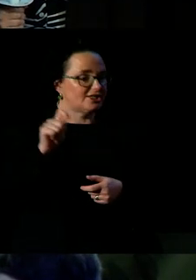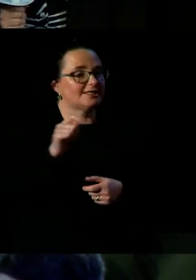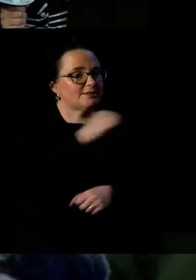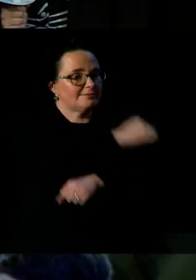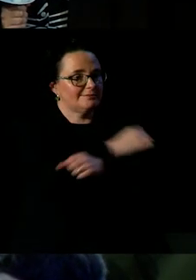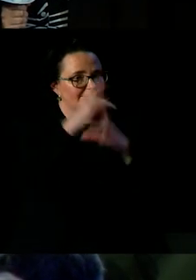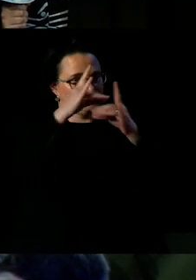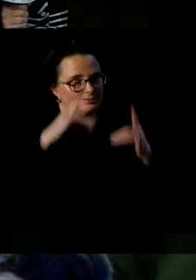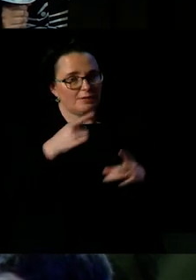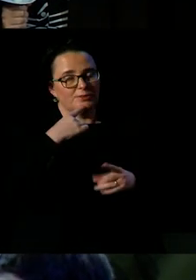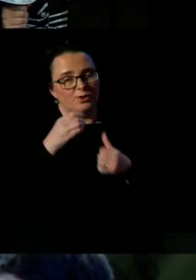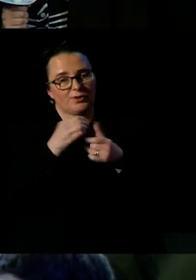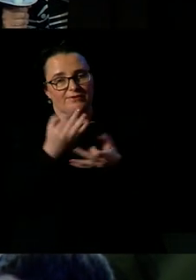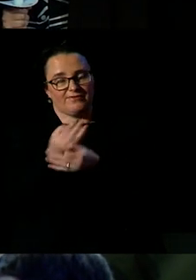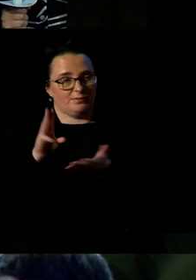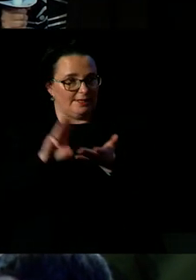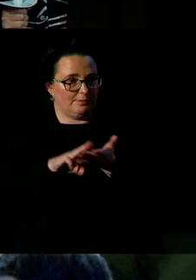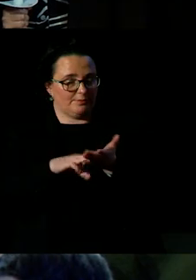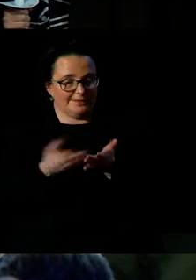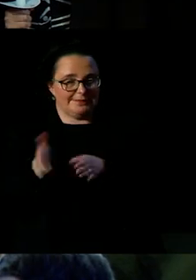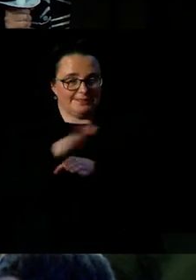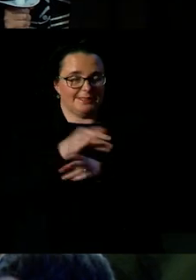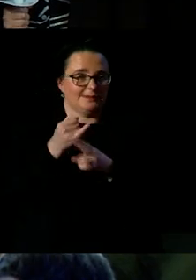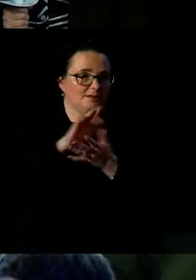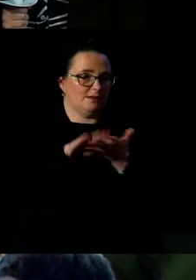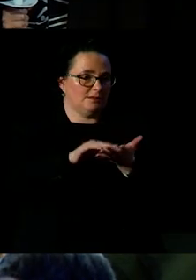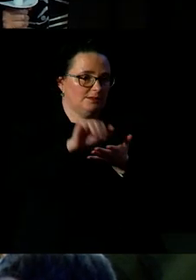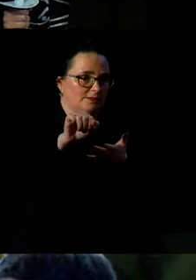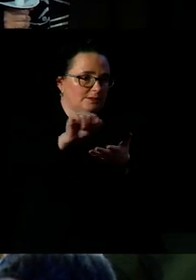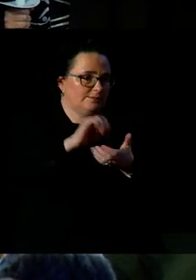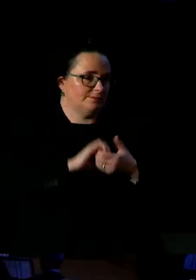but whose other family members perished in the Holocaust.